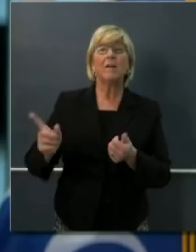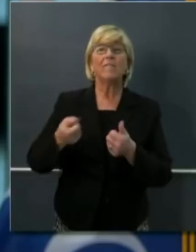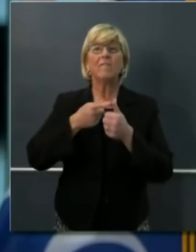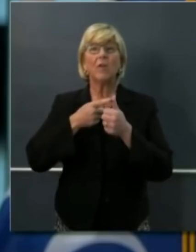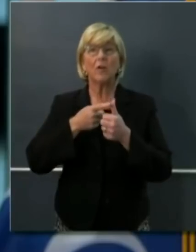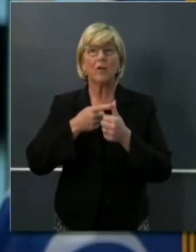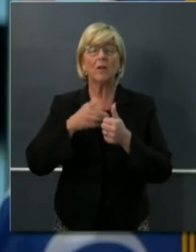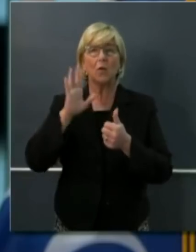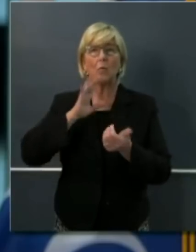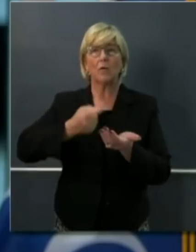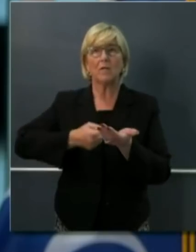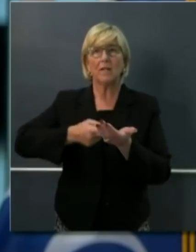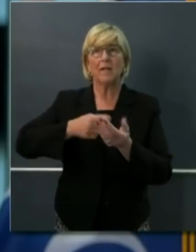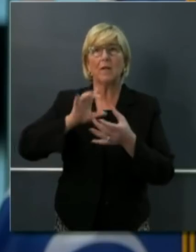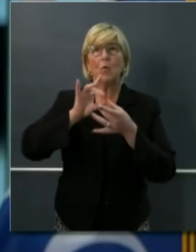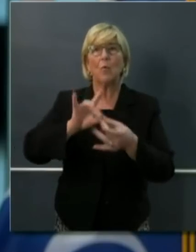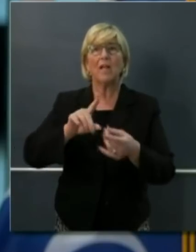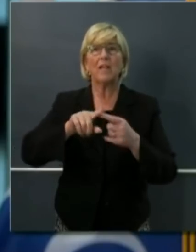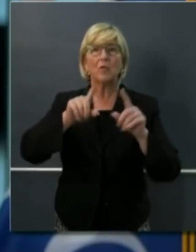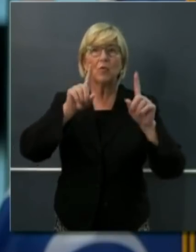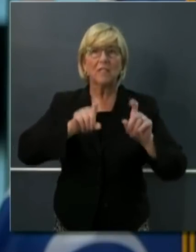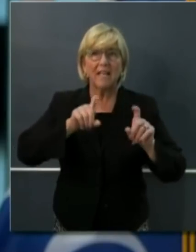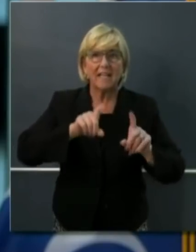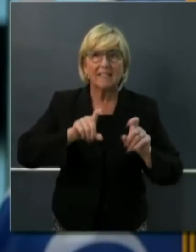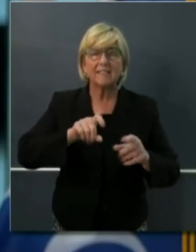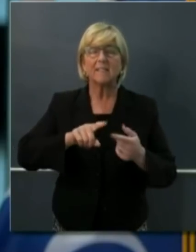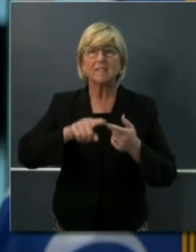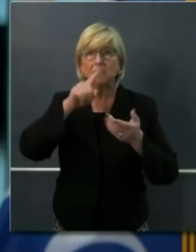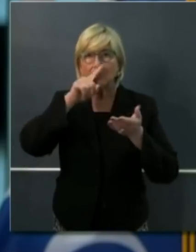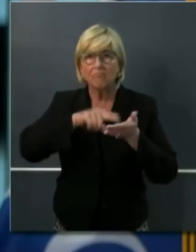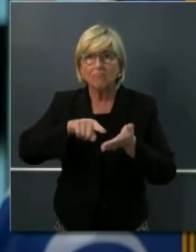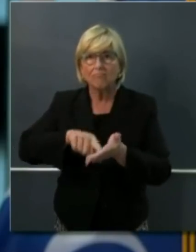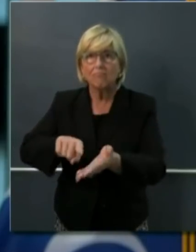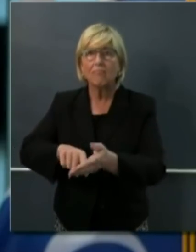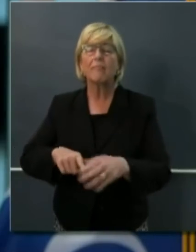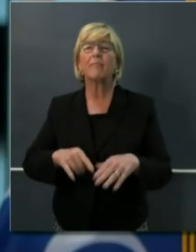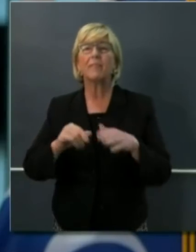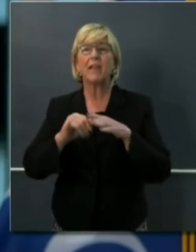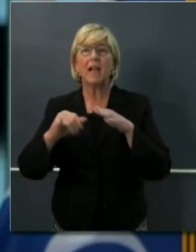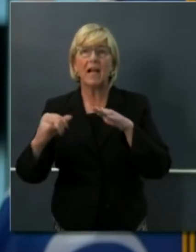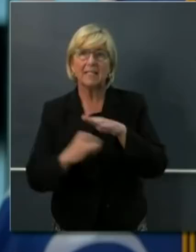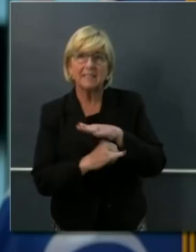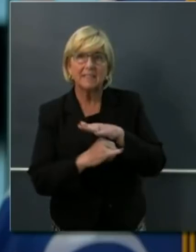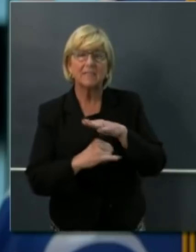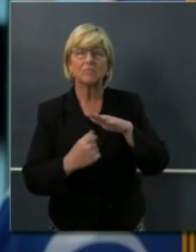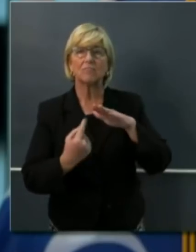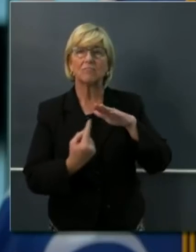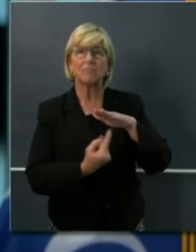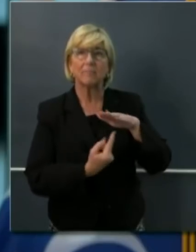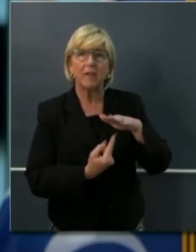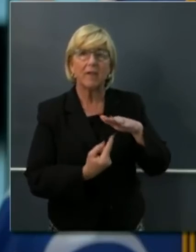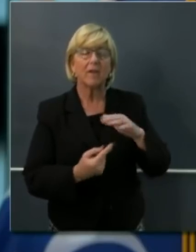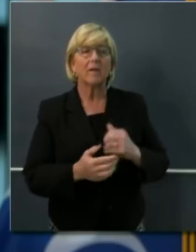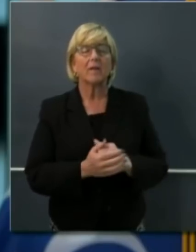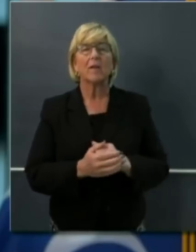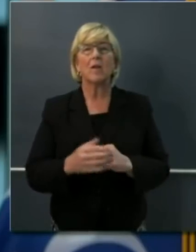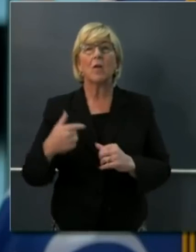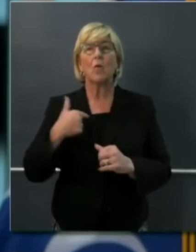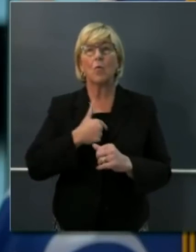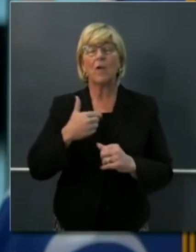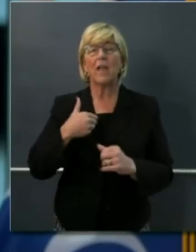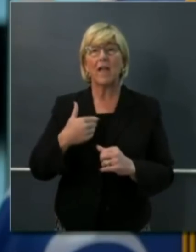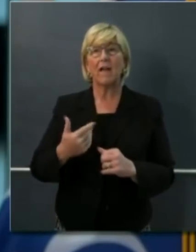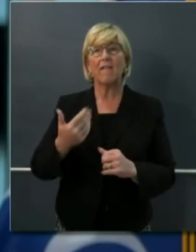more in a moment around testing, tracking, tracing, isolation, and quarantine. But we included in 5